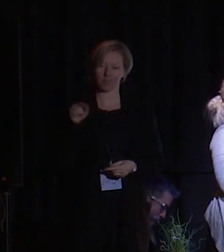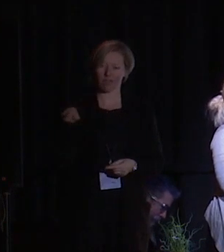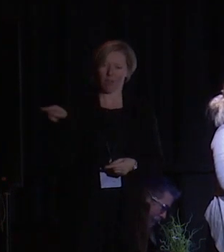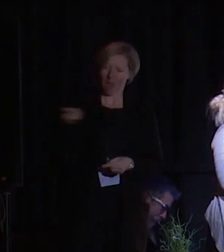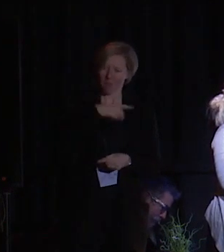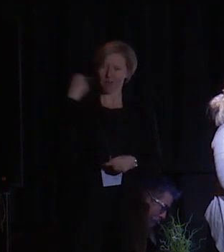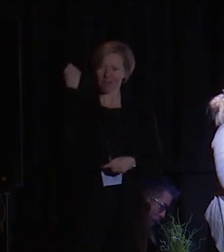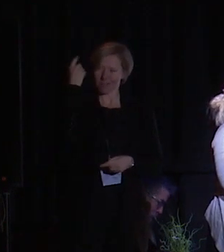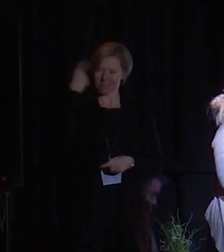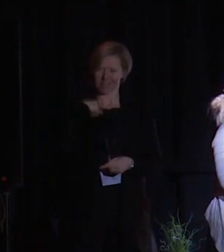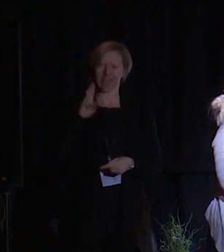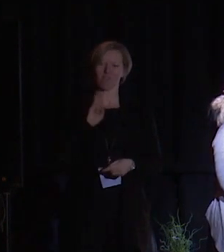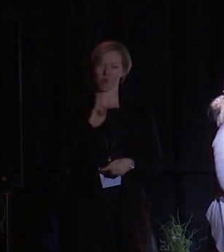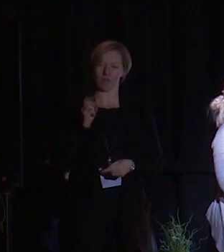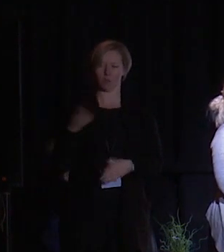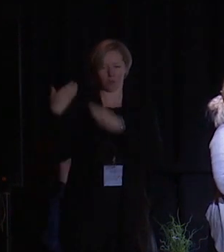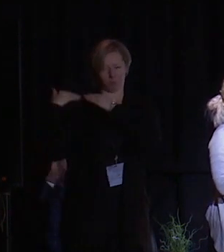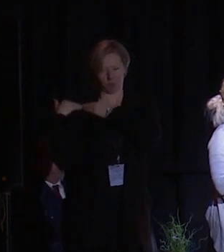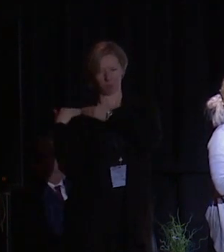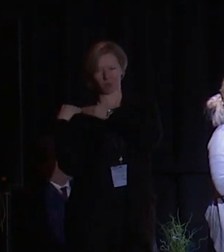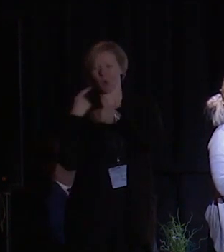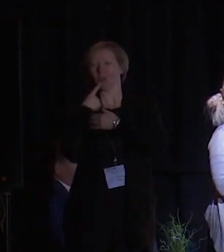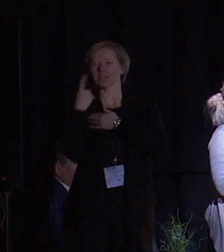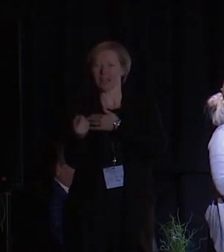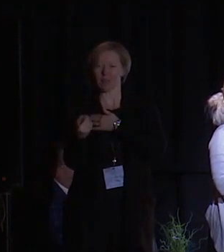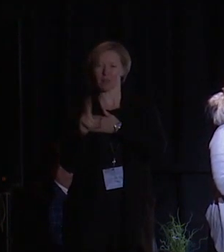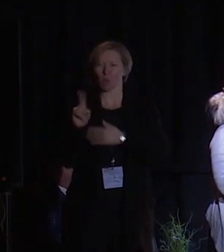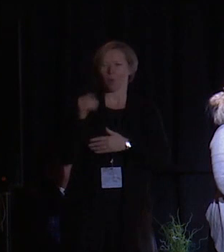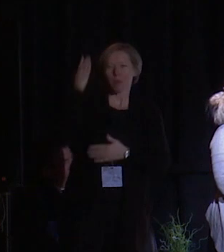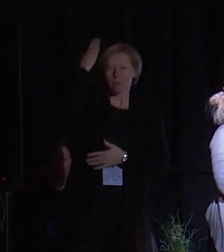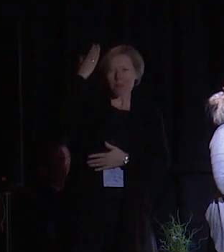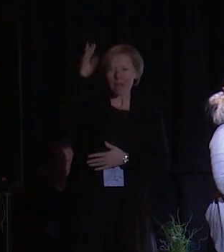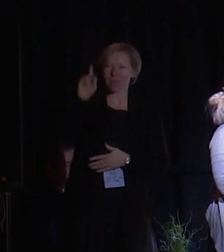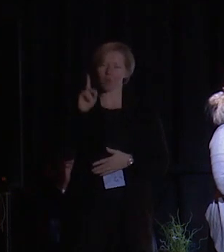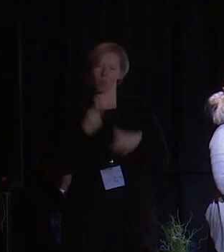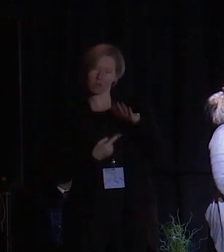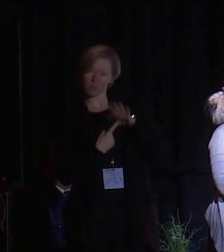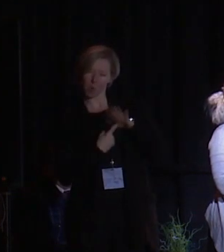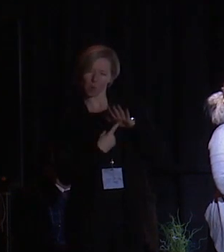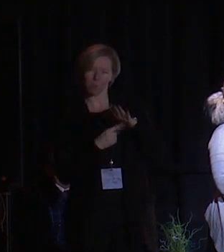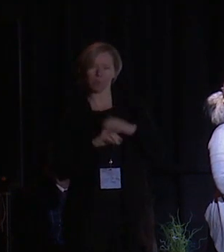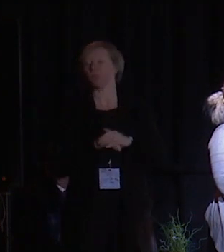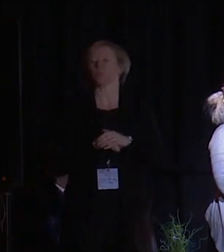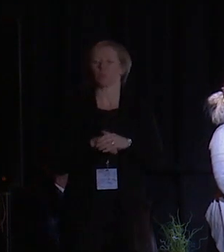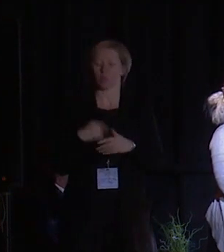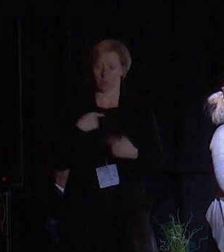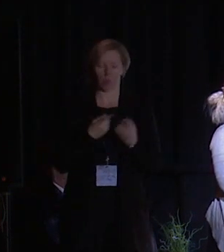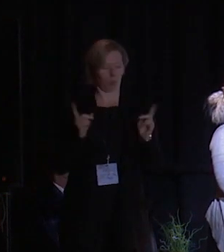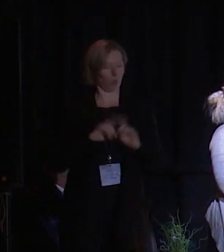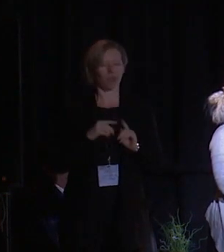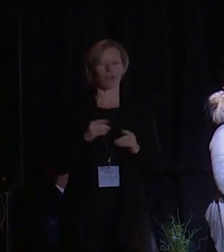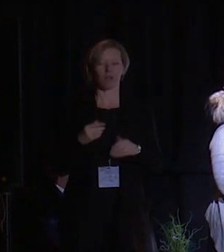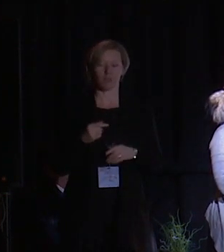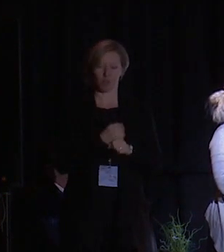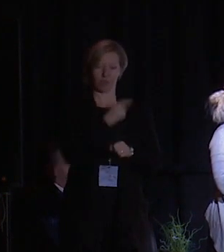our voice. So if we have that, it's our responsibility to tell people what we believe and what's important in the world." So we are doing